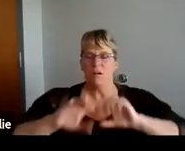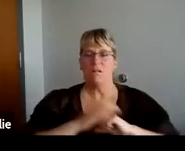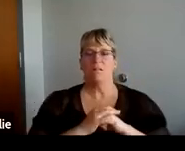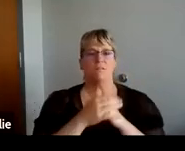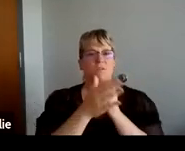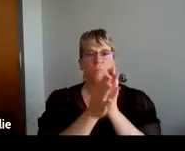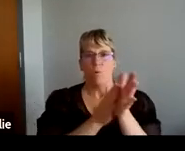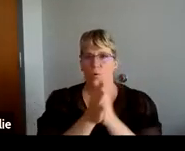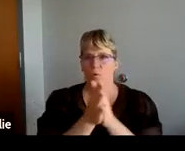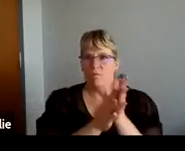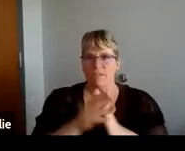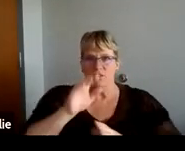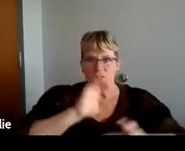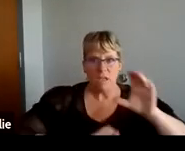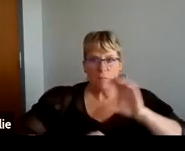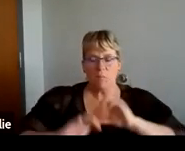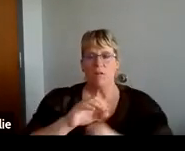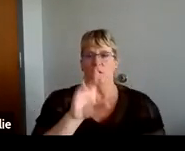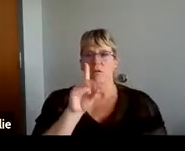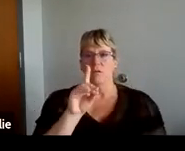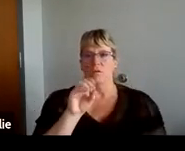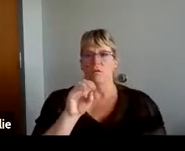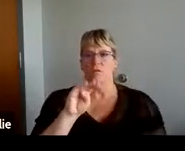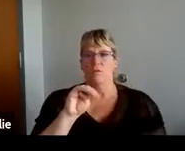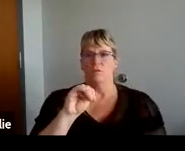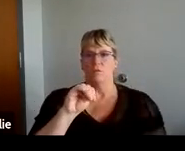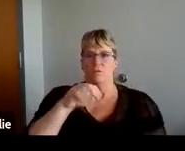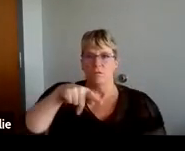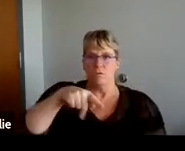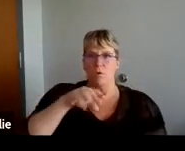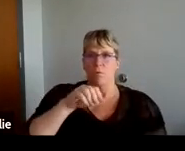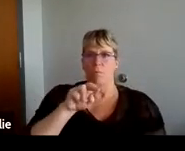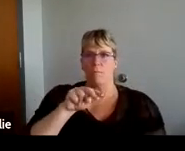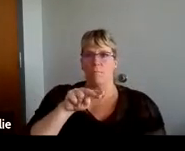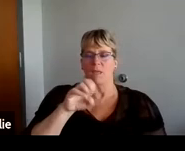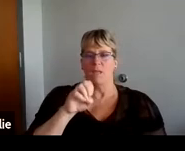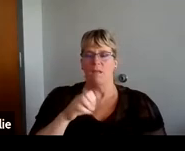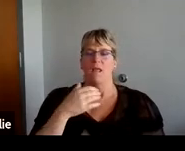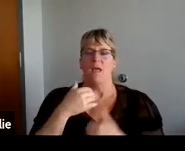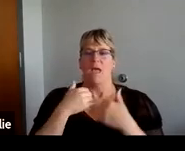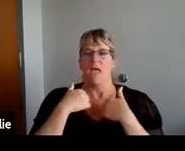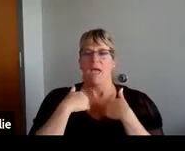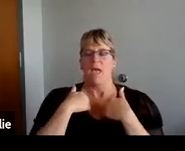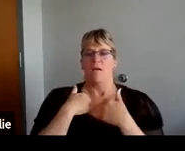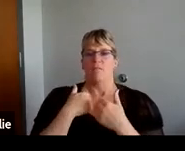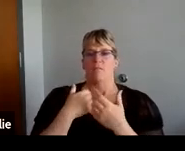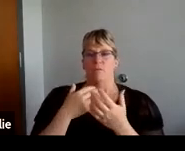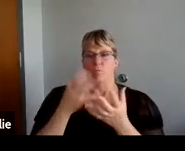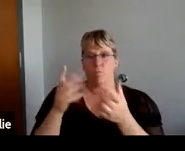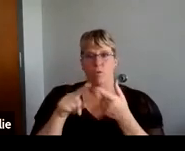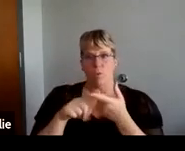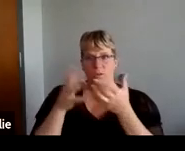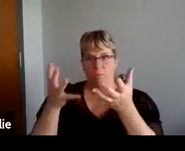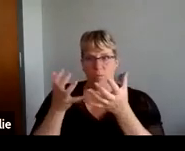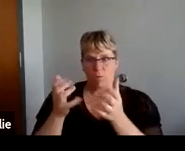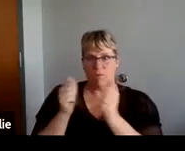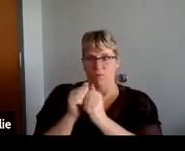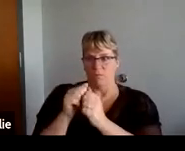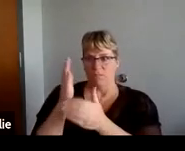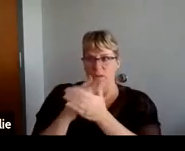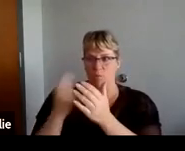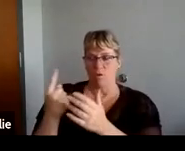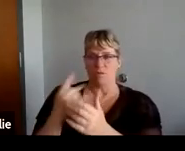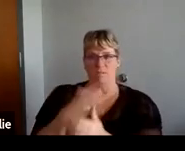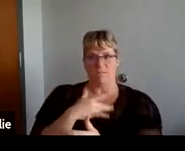motivating neurochemical. It gives us our libido for intimacy. It gives us our ability